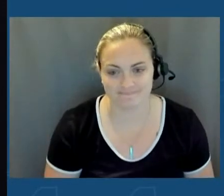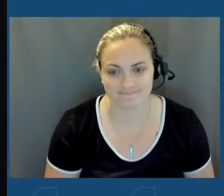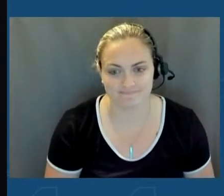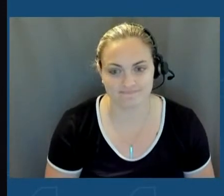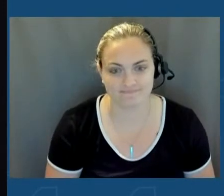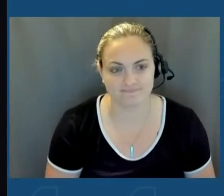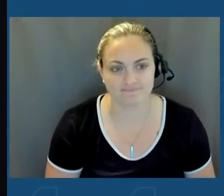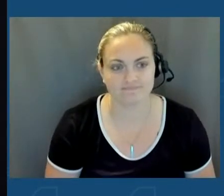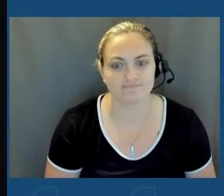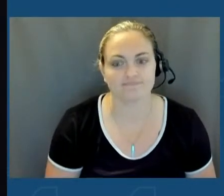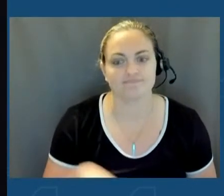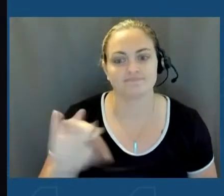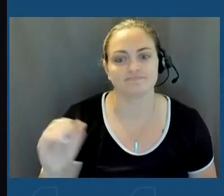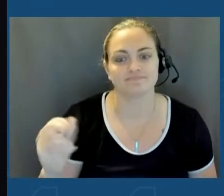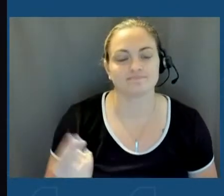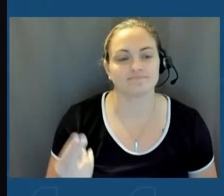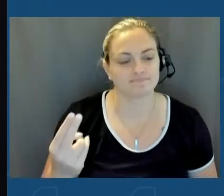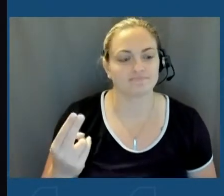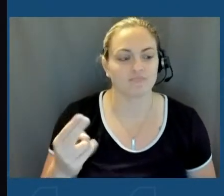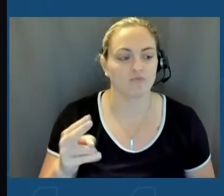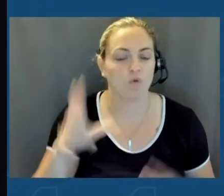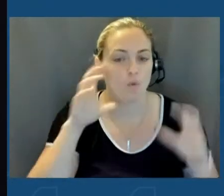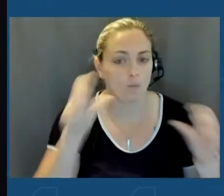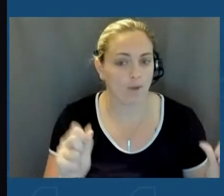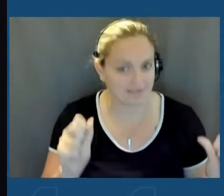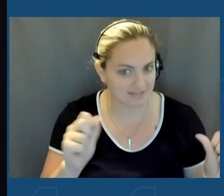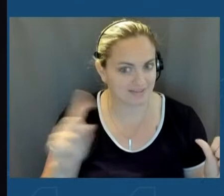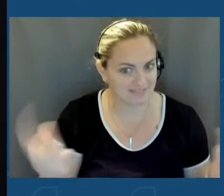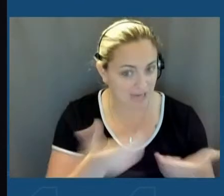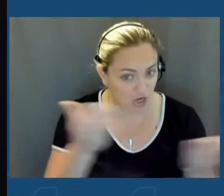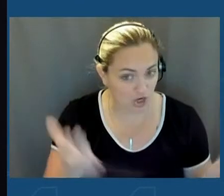Borough President Vanessa Gibson has joined us here.